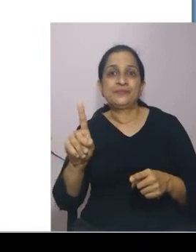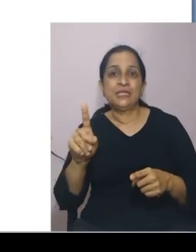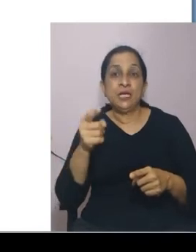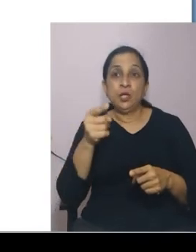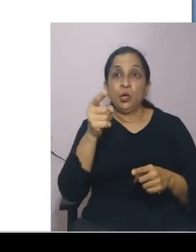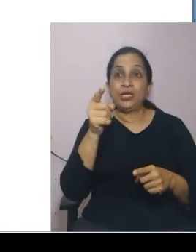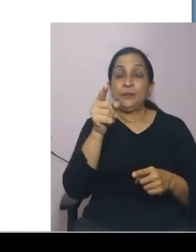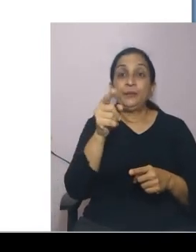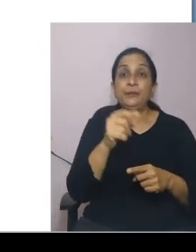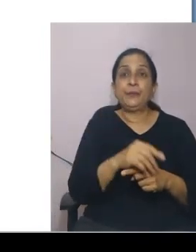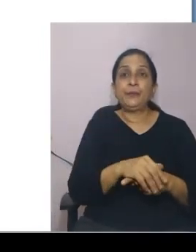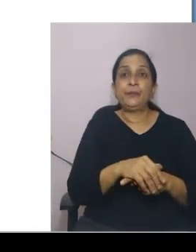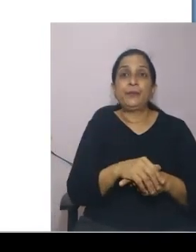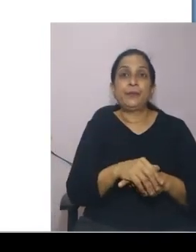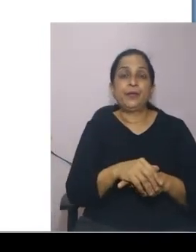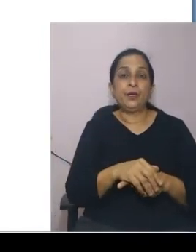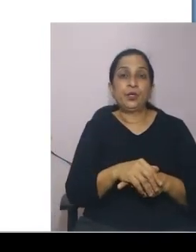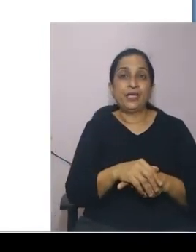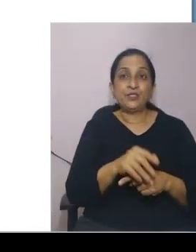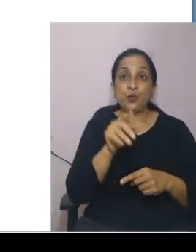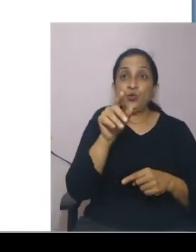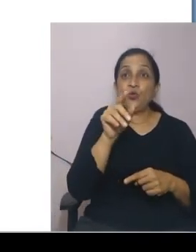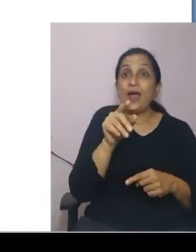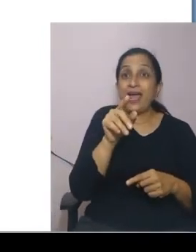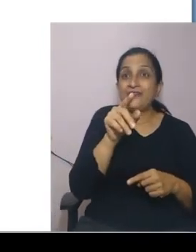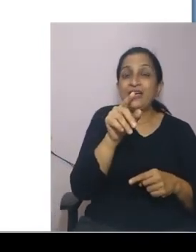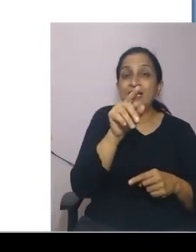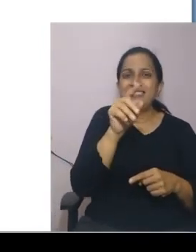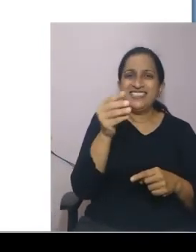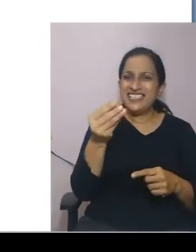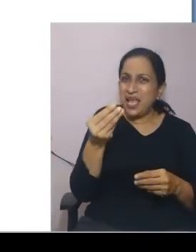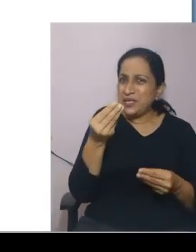sorry, 1 upon tan square 30,